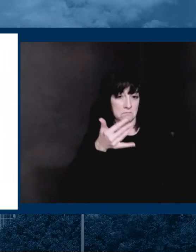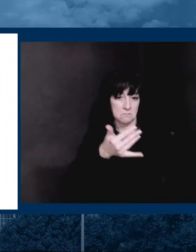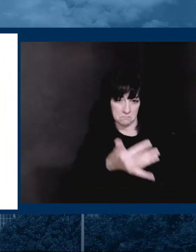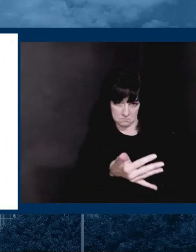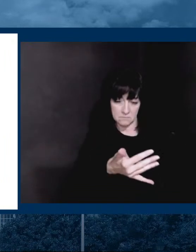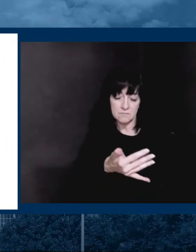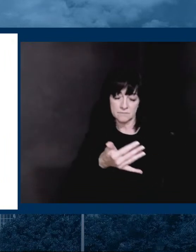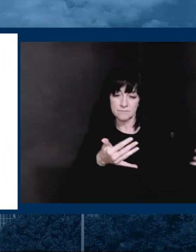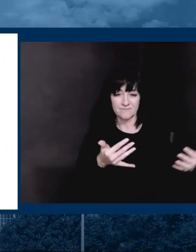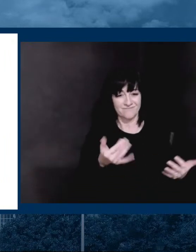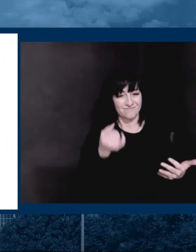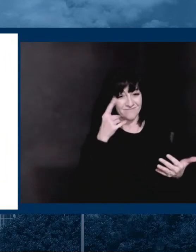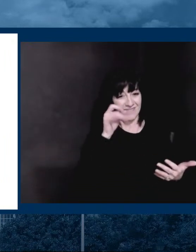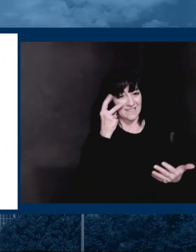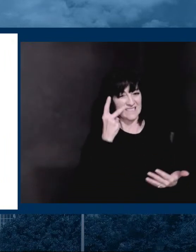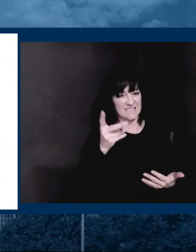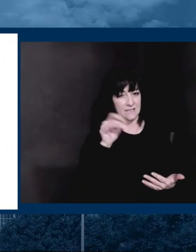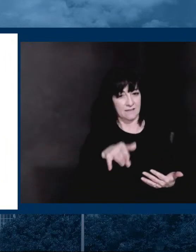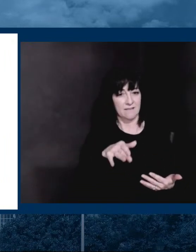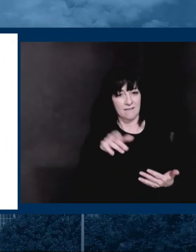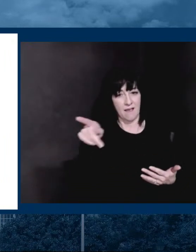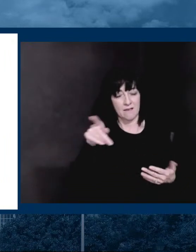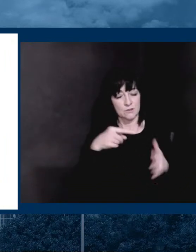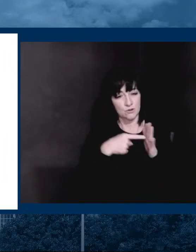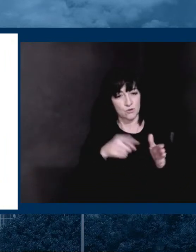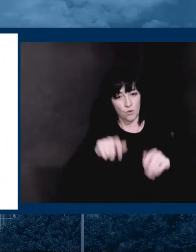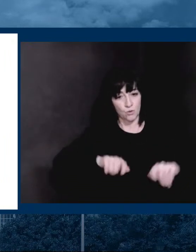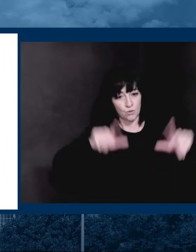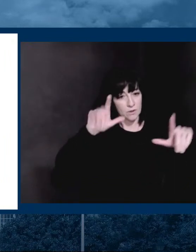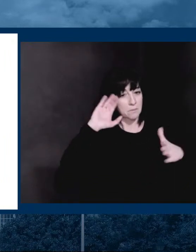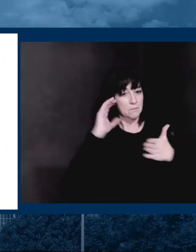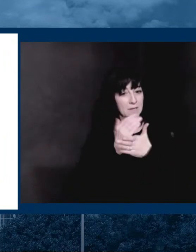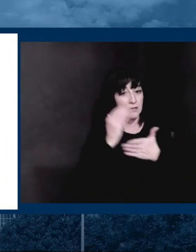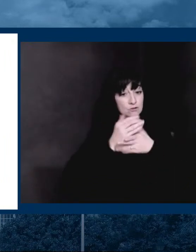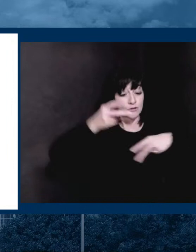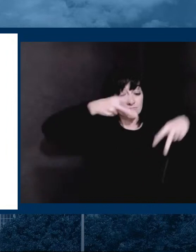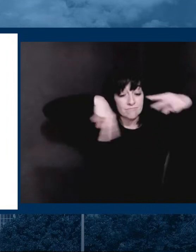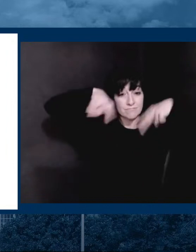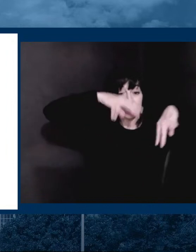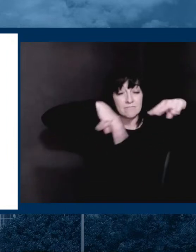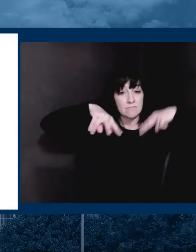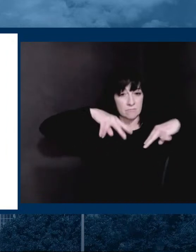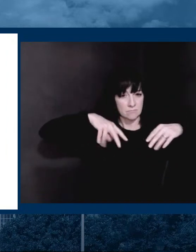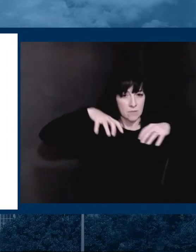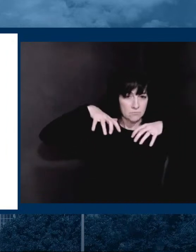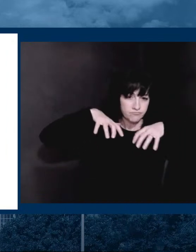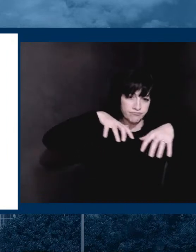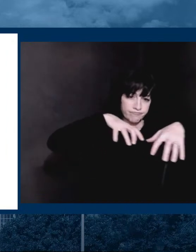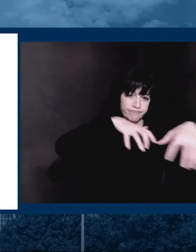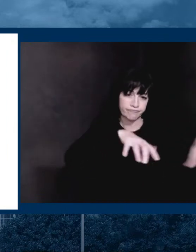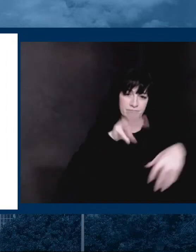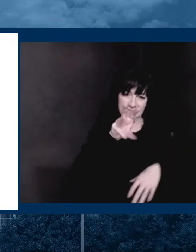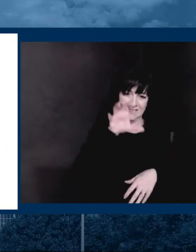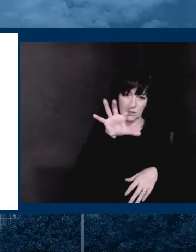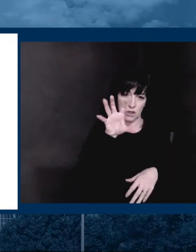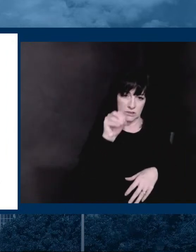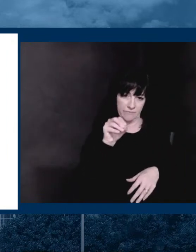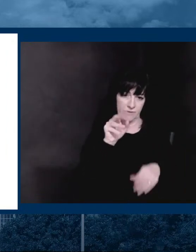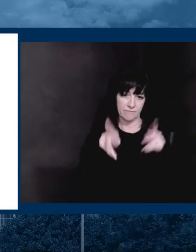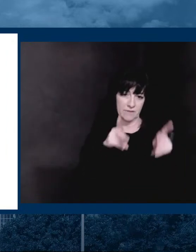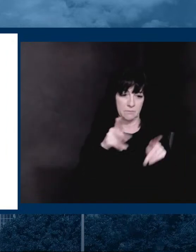in Sussex County, a good venue with great partners to get lots of people through, getting vaccinated